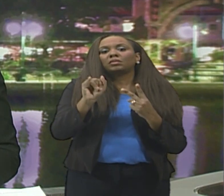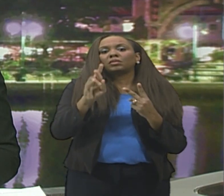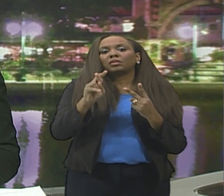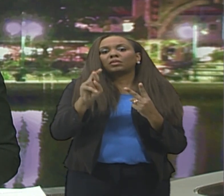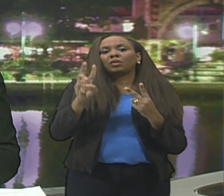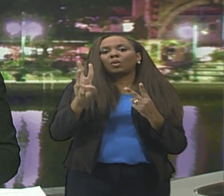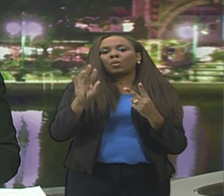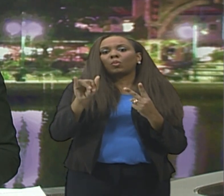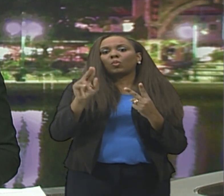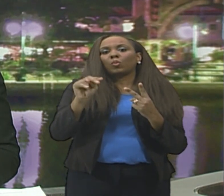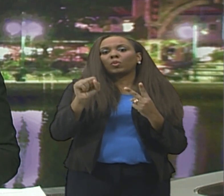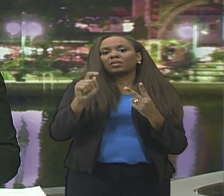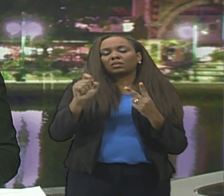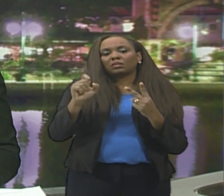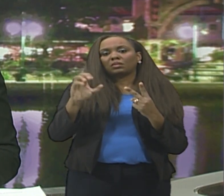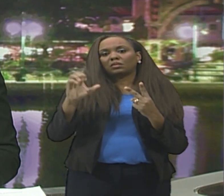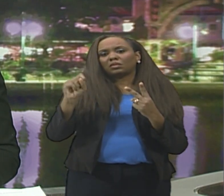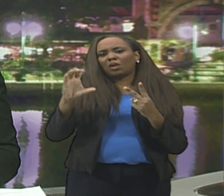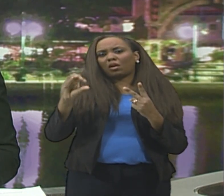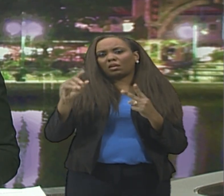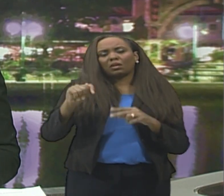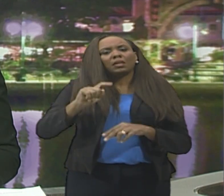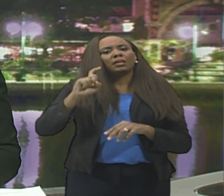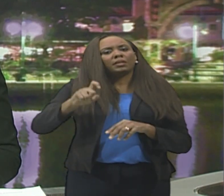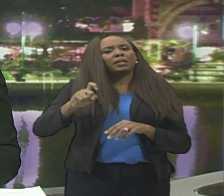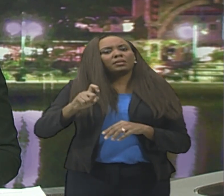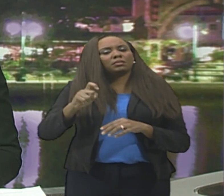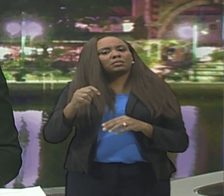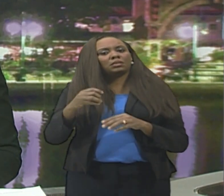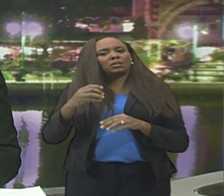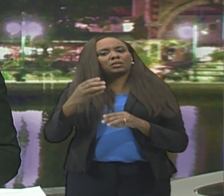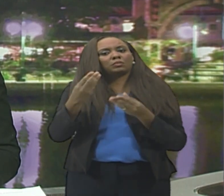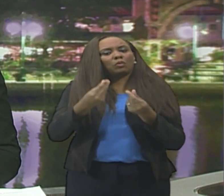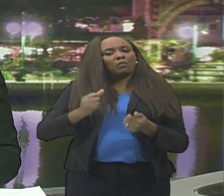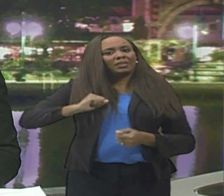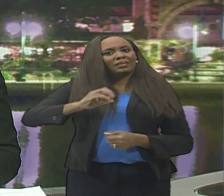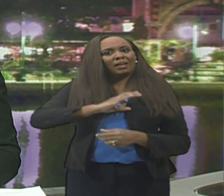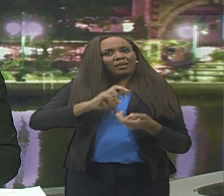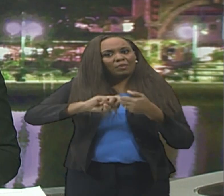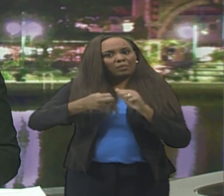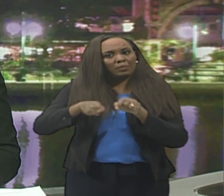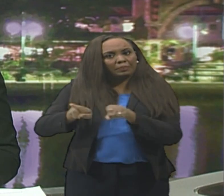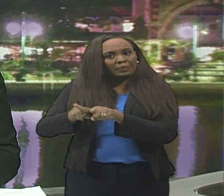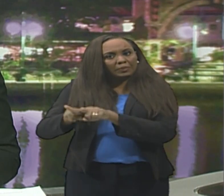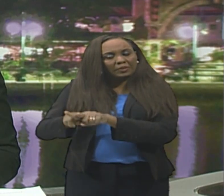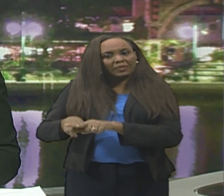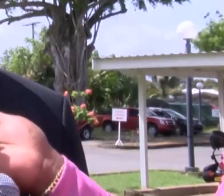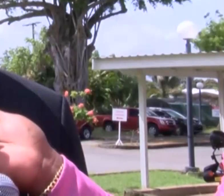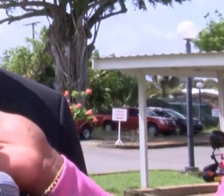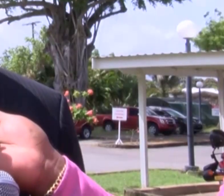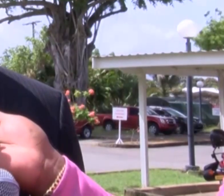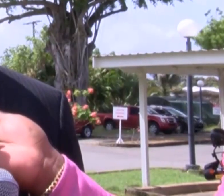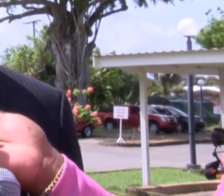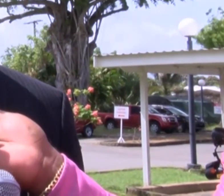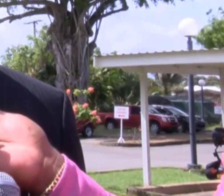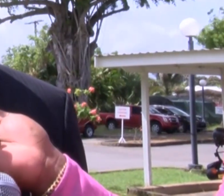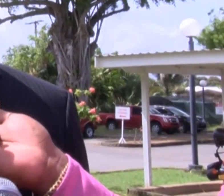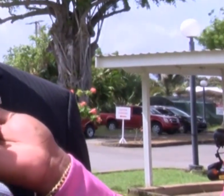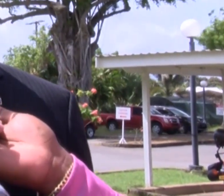staffing is one of the areas to be rectified before the move becomes a reality. Doctors, etc. And it is not